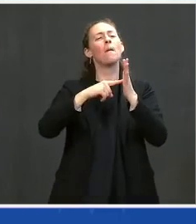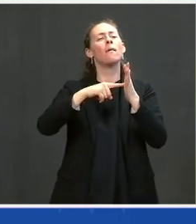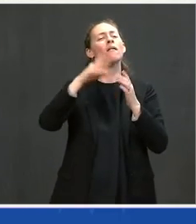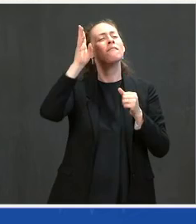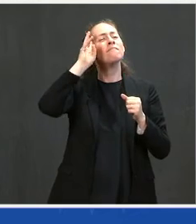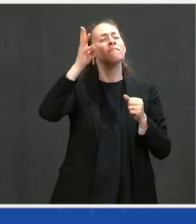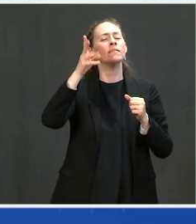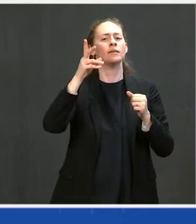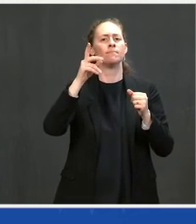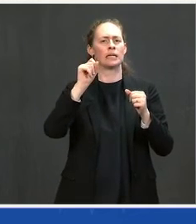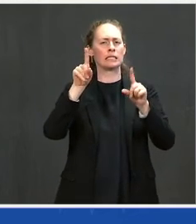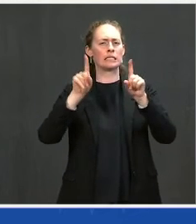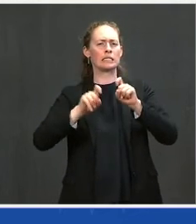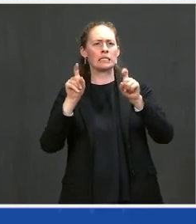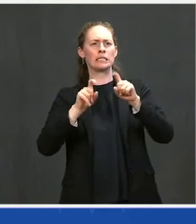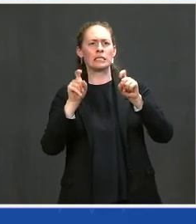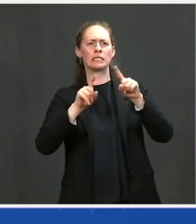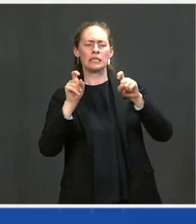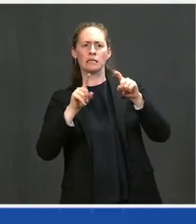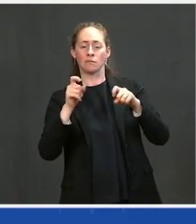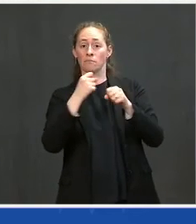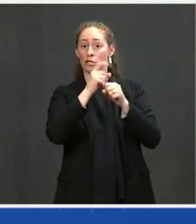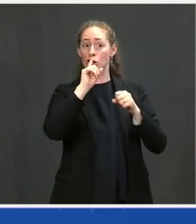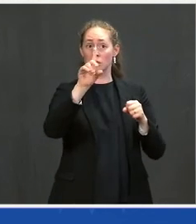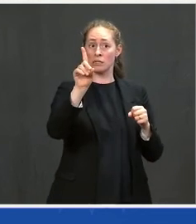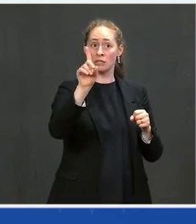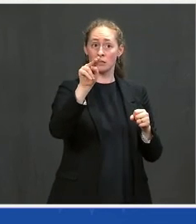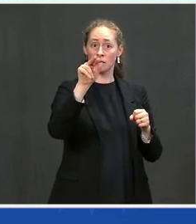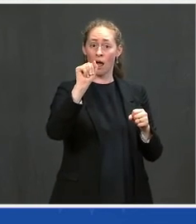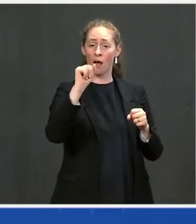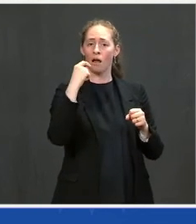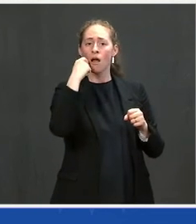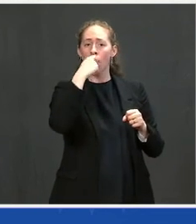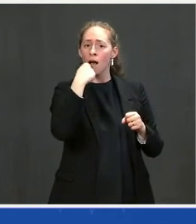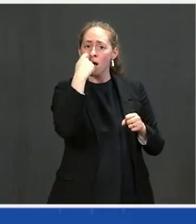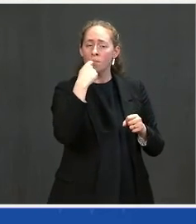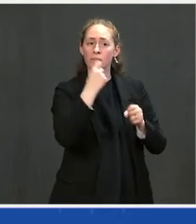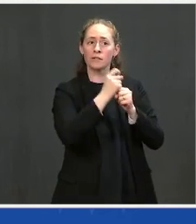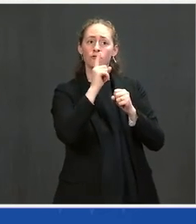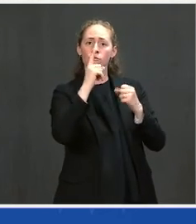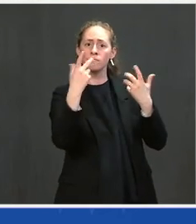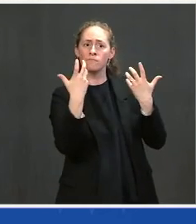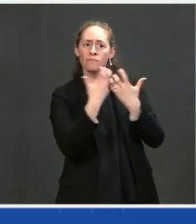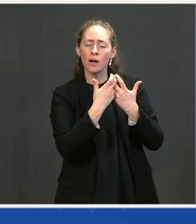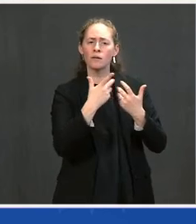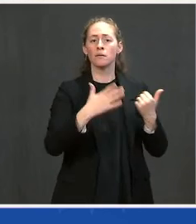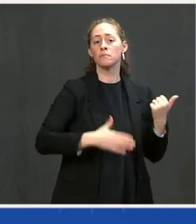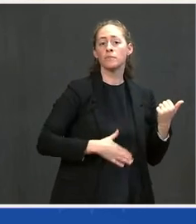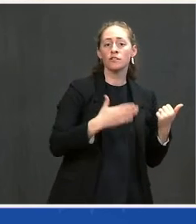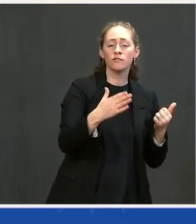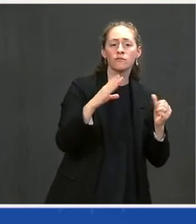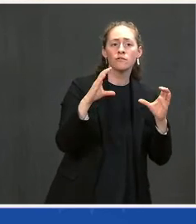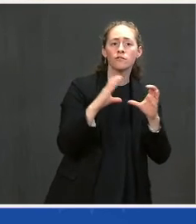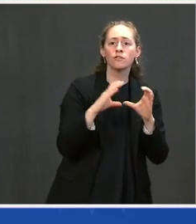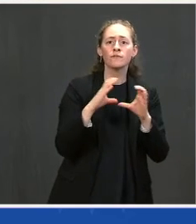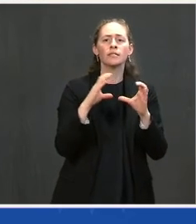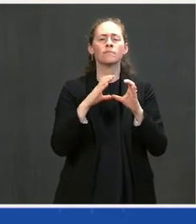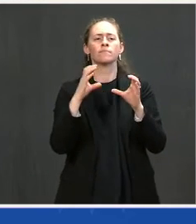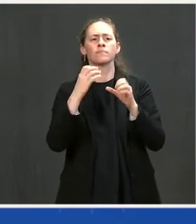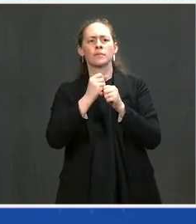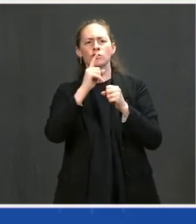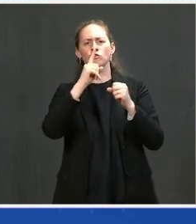to birth certificates, which takes longer. So I want to do this as